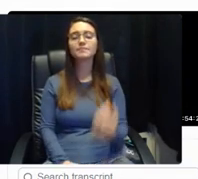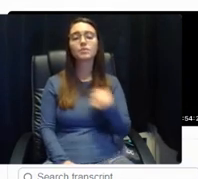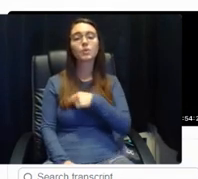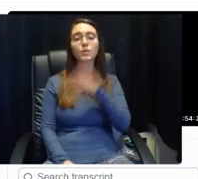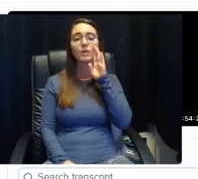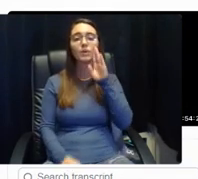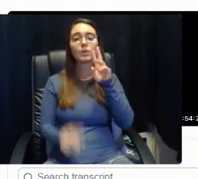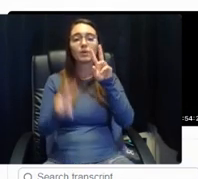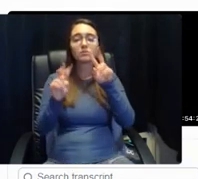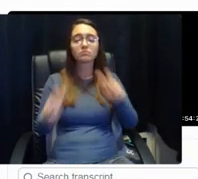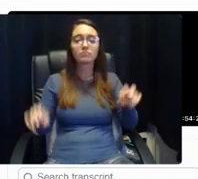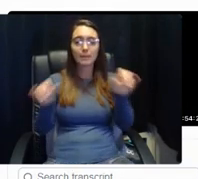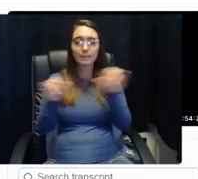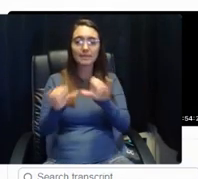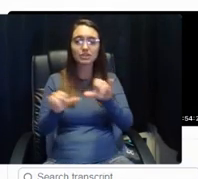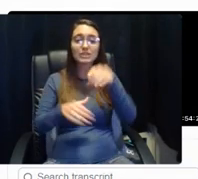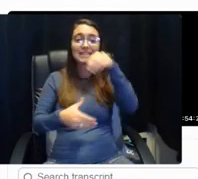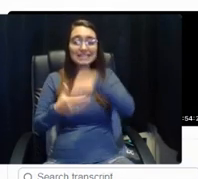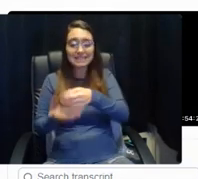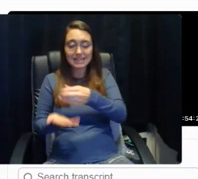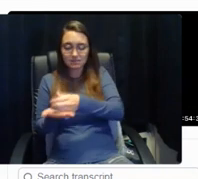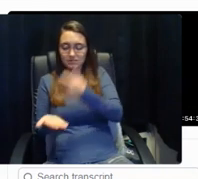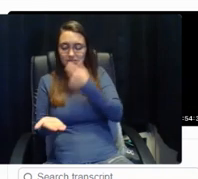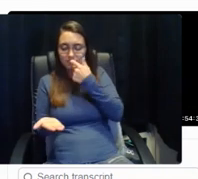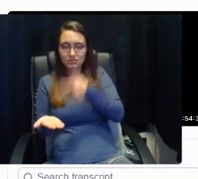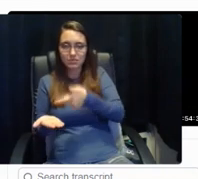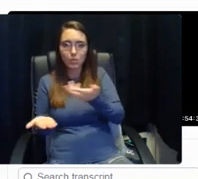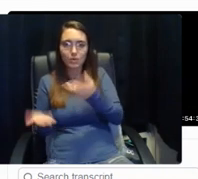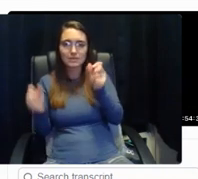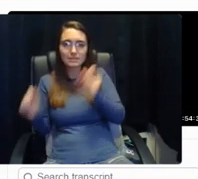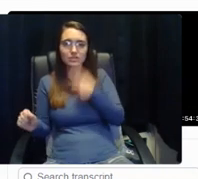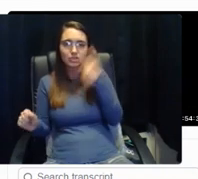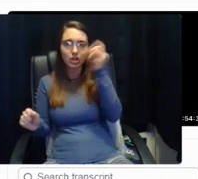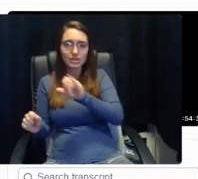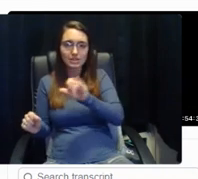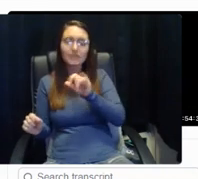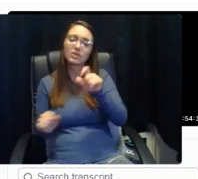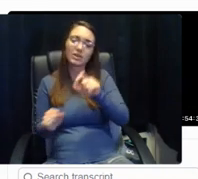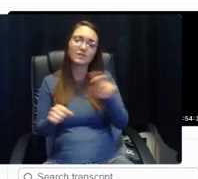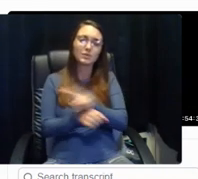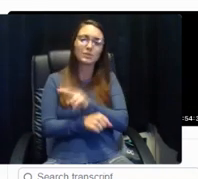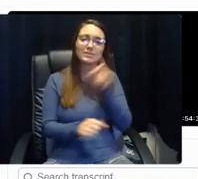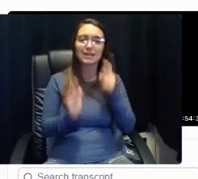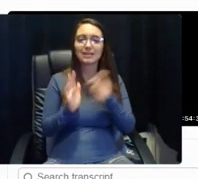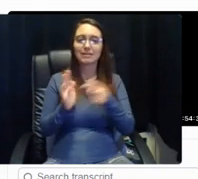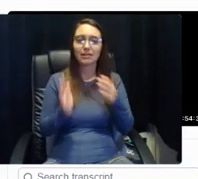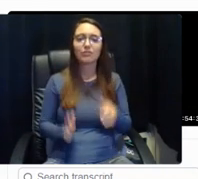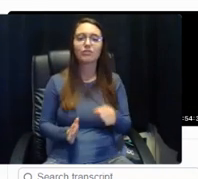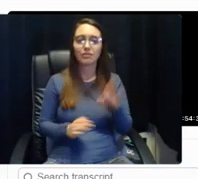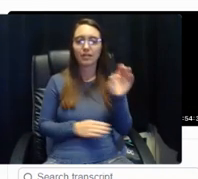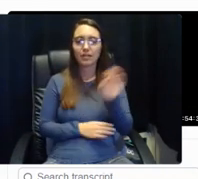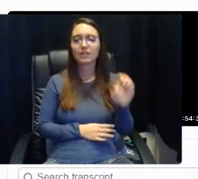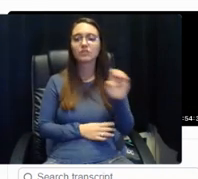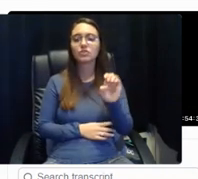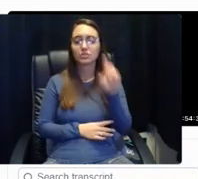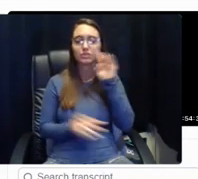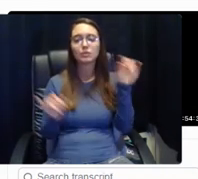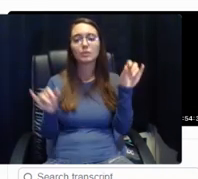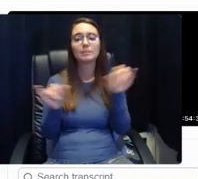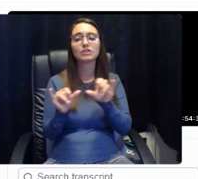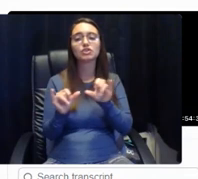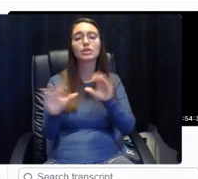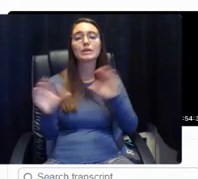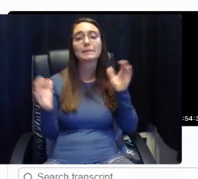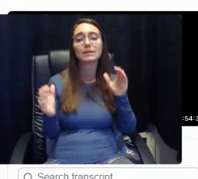measuring in the beaker what the potential look like, use an indicator electrode and measure against the SCE, that's a reference